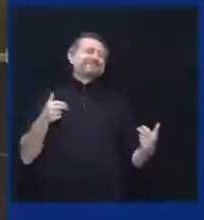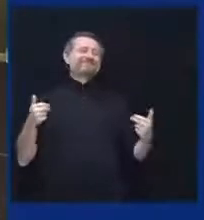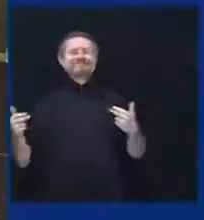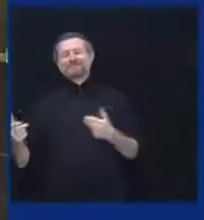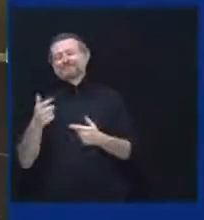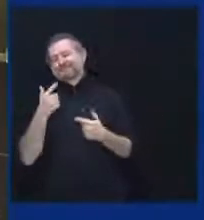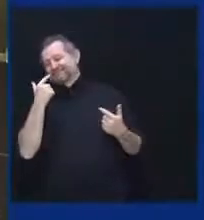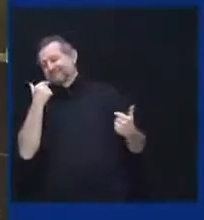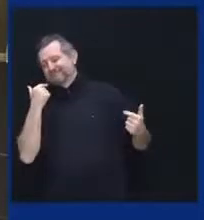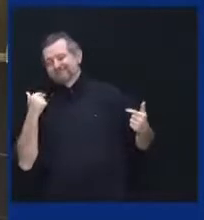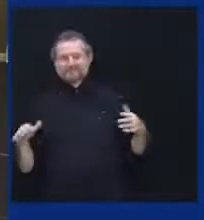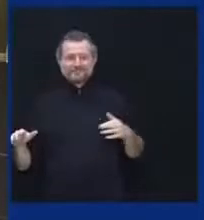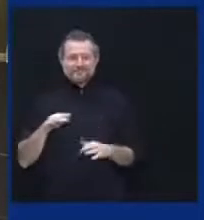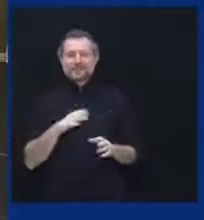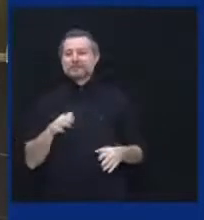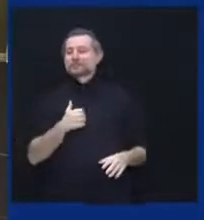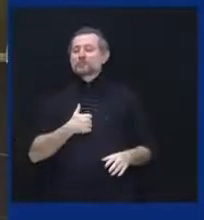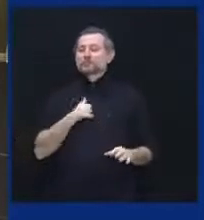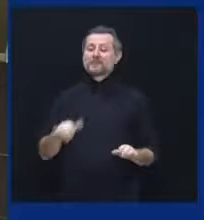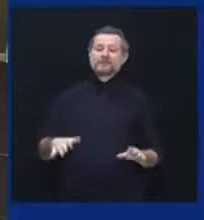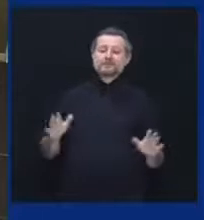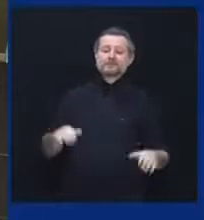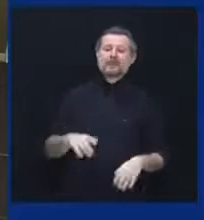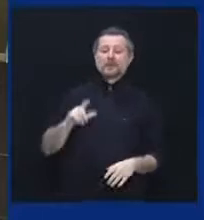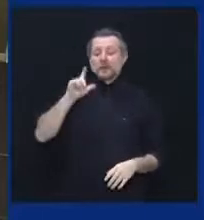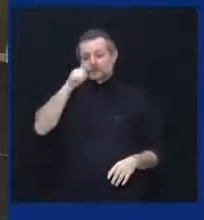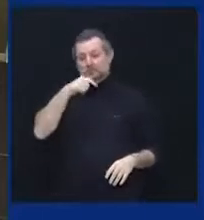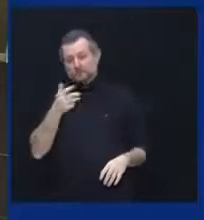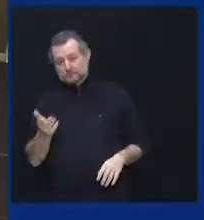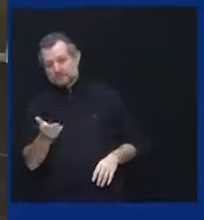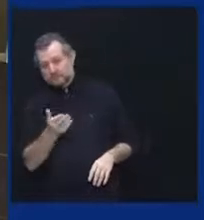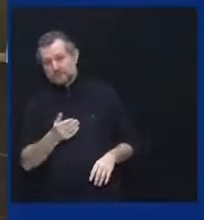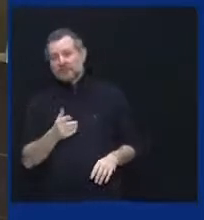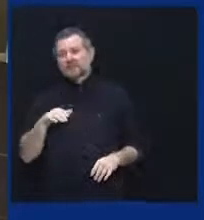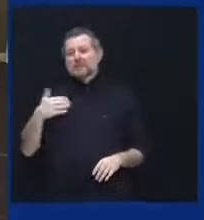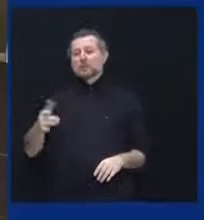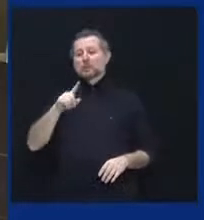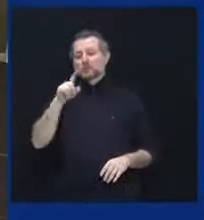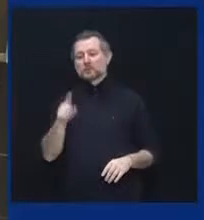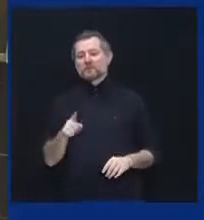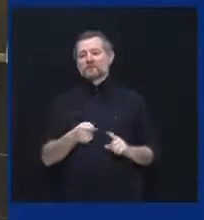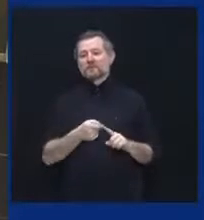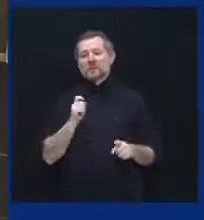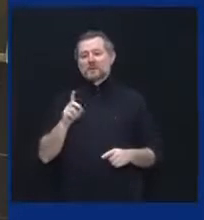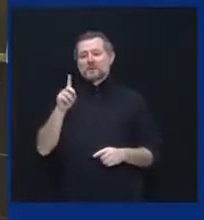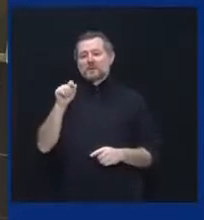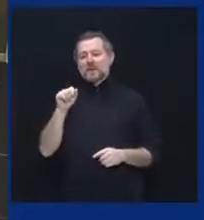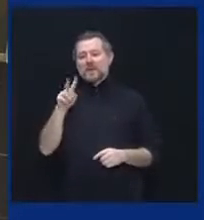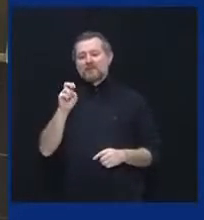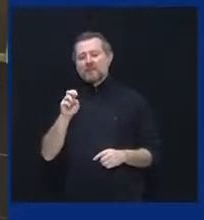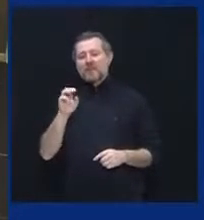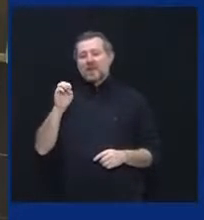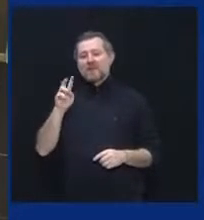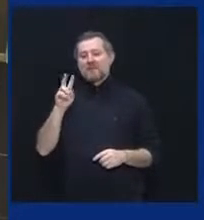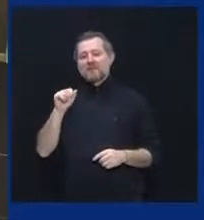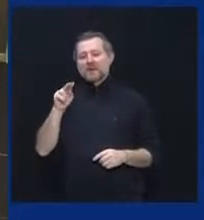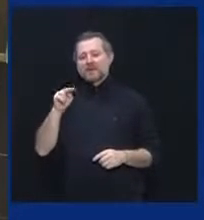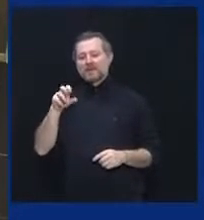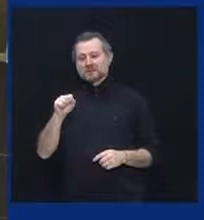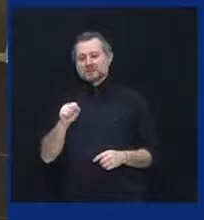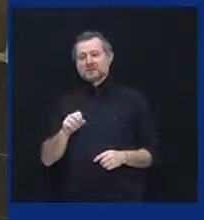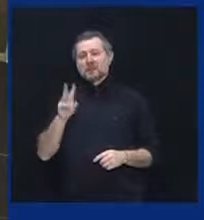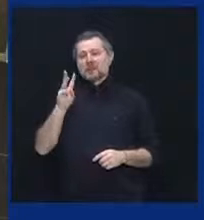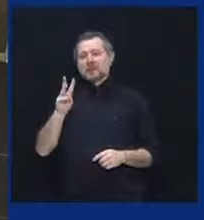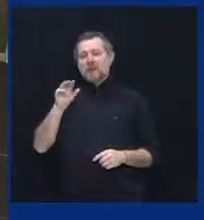Sorry, bad joke. Next. Governor, your next question comes from Dave Evans at WABC.